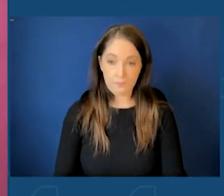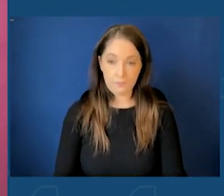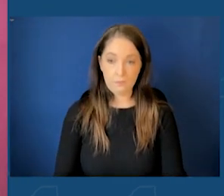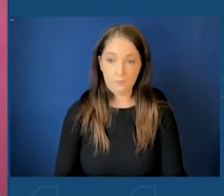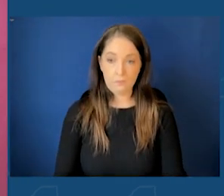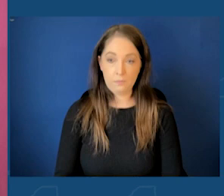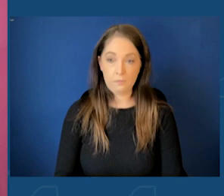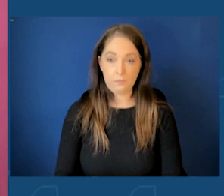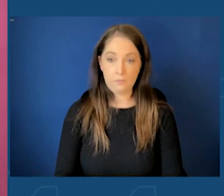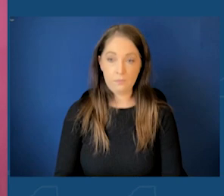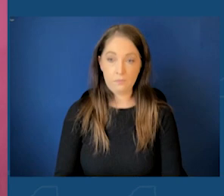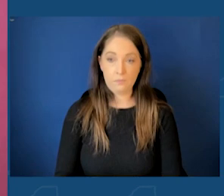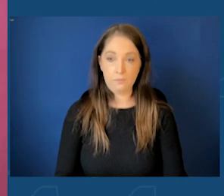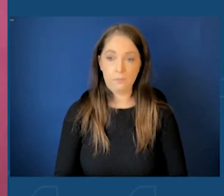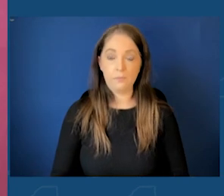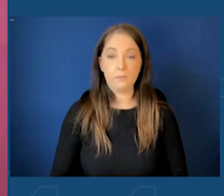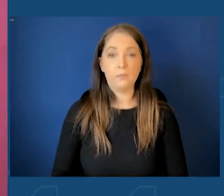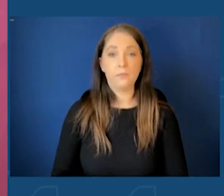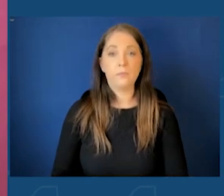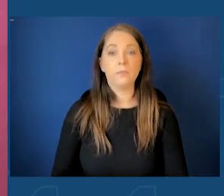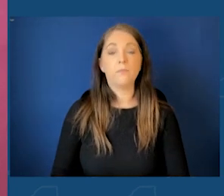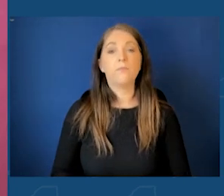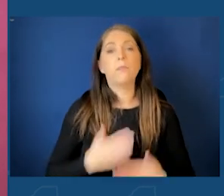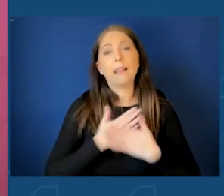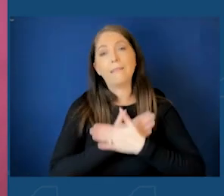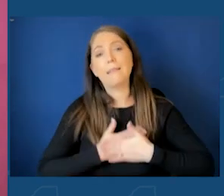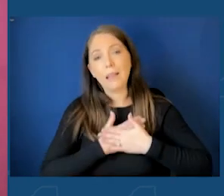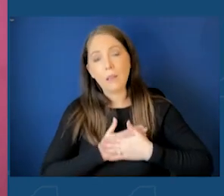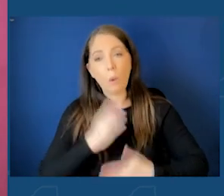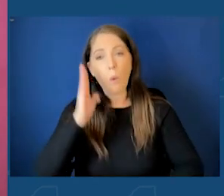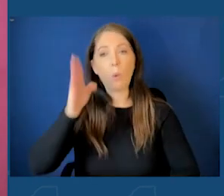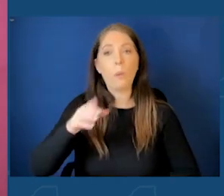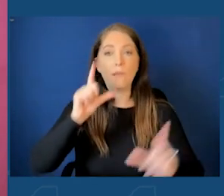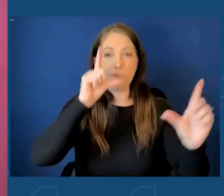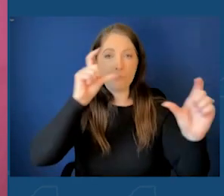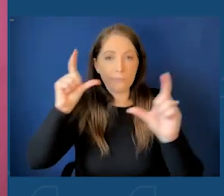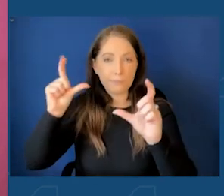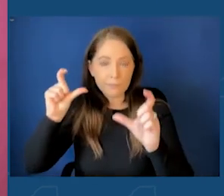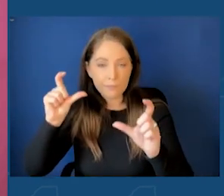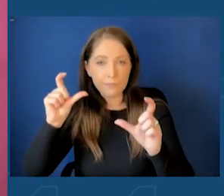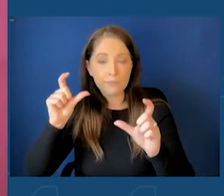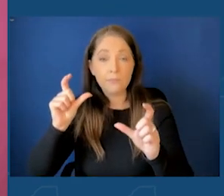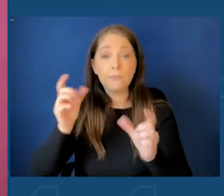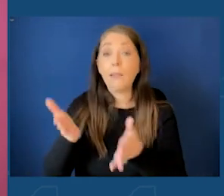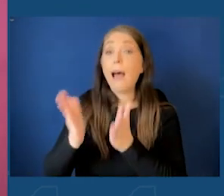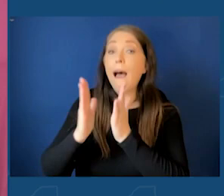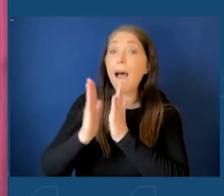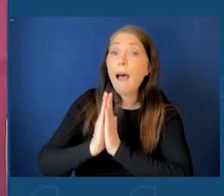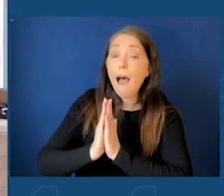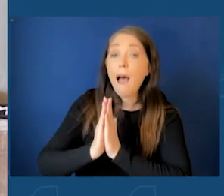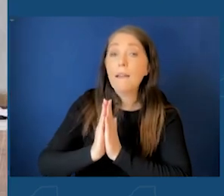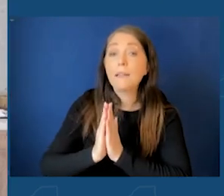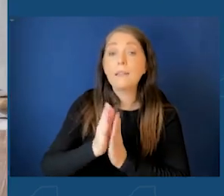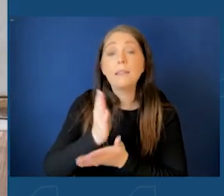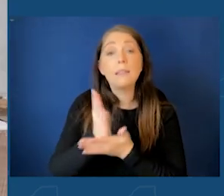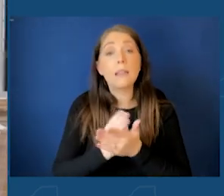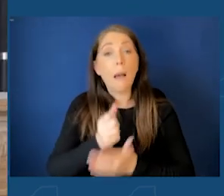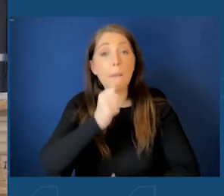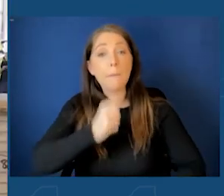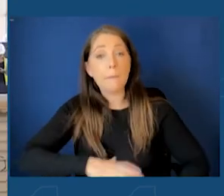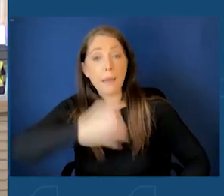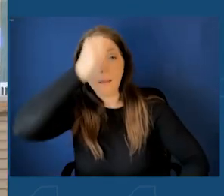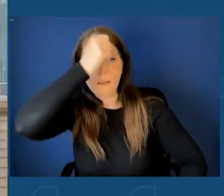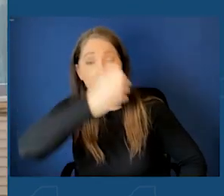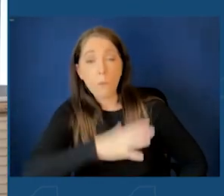Appreciate it. We're going to do some photo ops in a minute. I asked that some of the men and women who are working on this project join